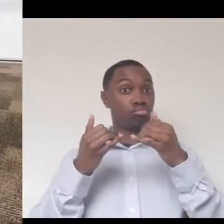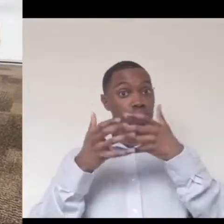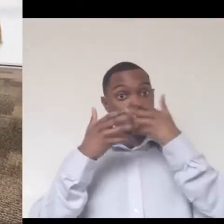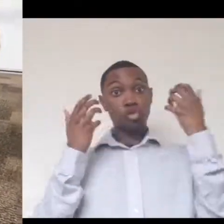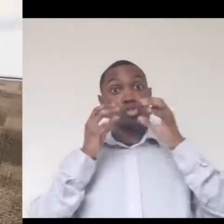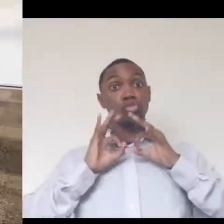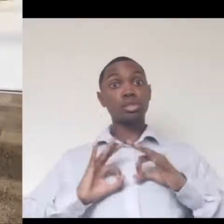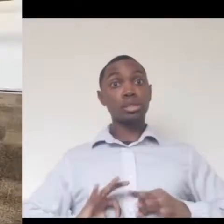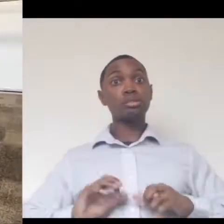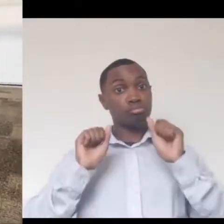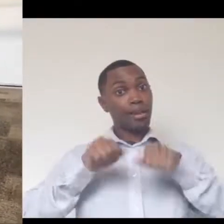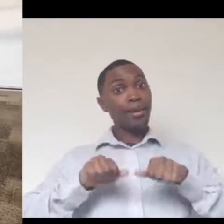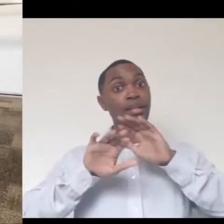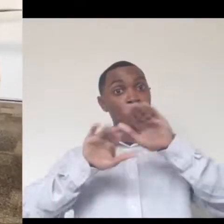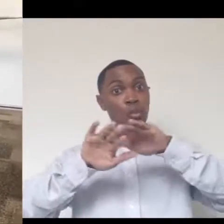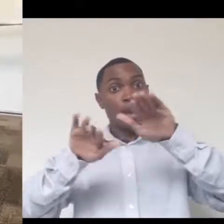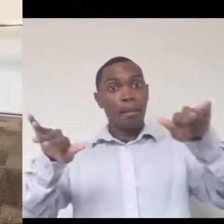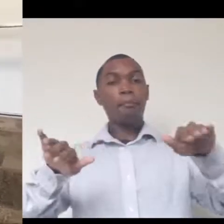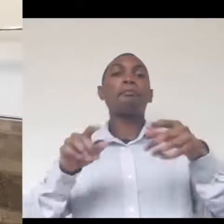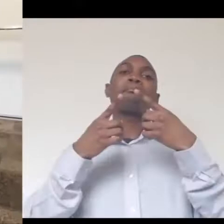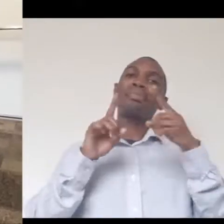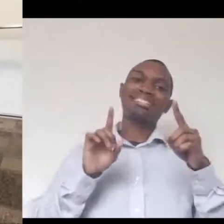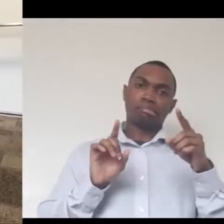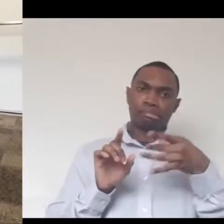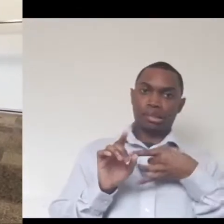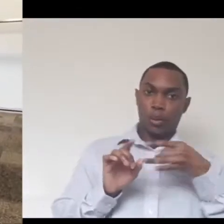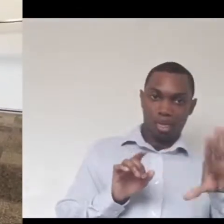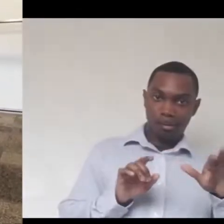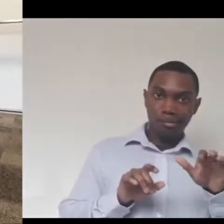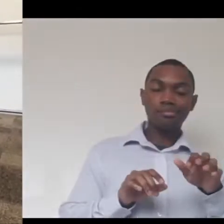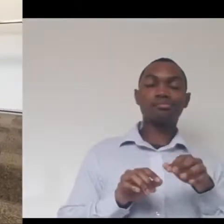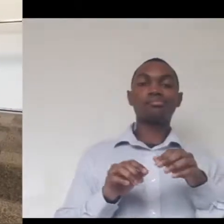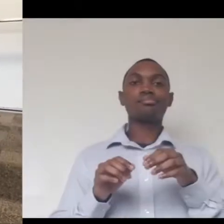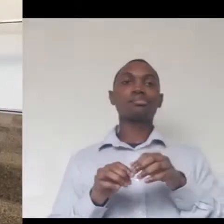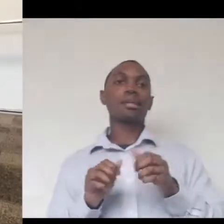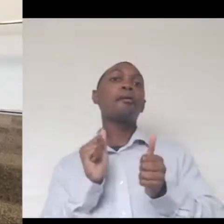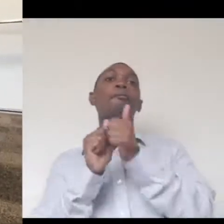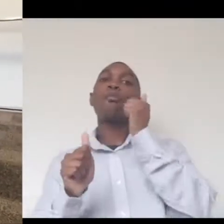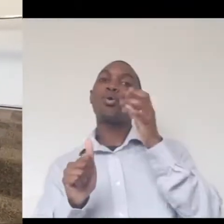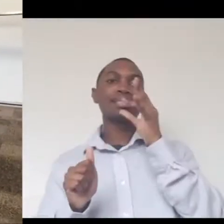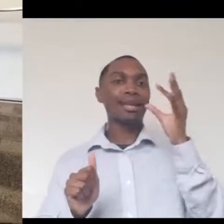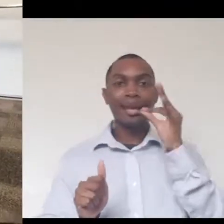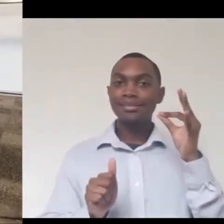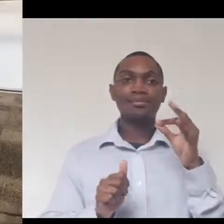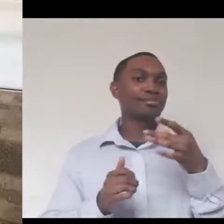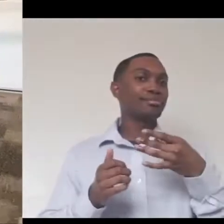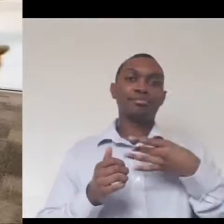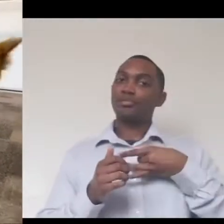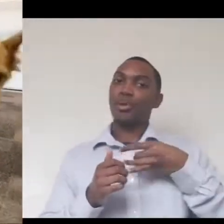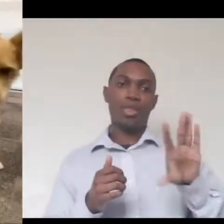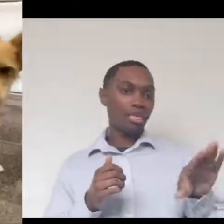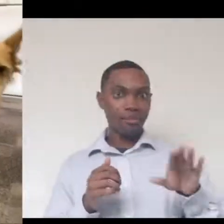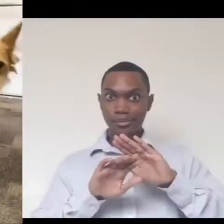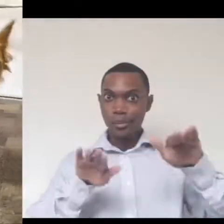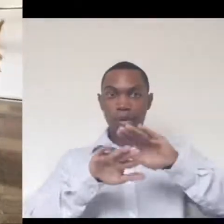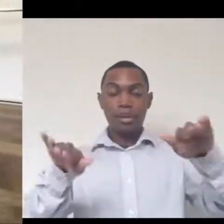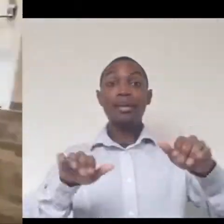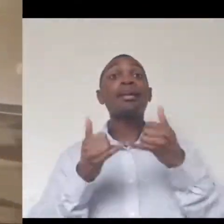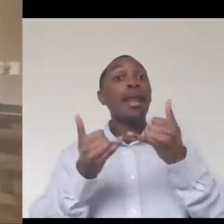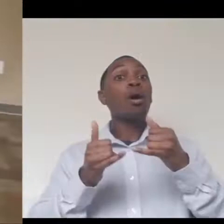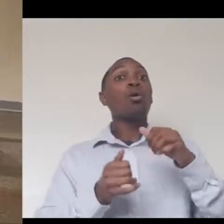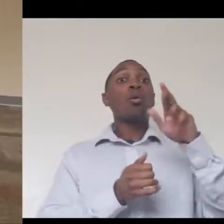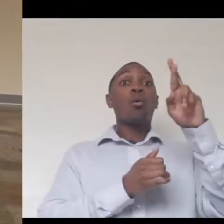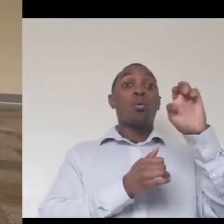are not fans of it, though, just like most cat species who don't enjoy swimming. Remus here, on the other hand,